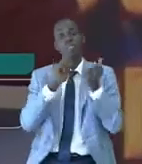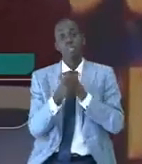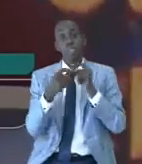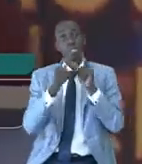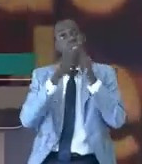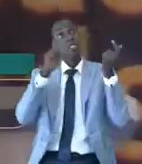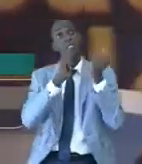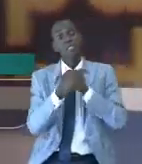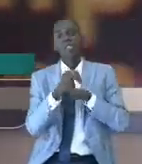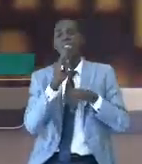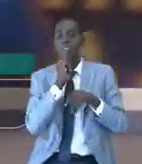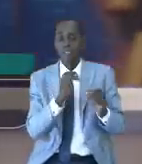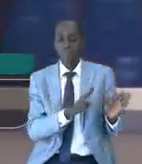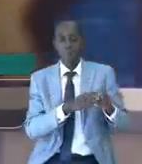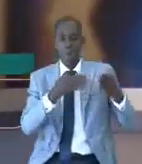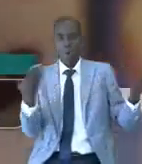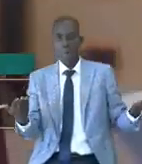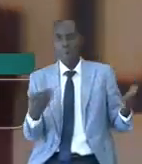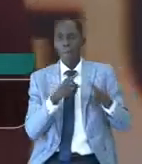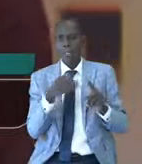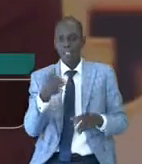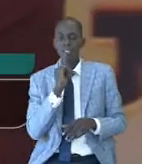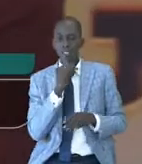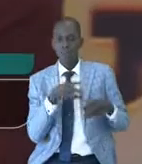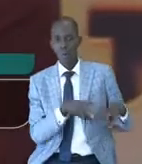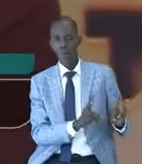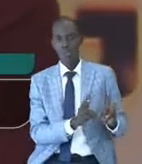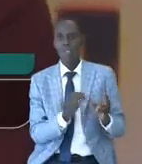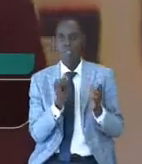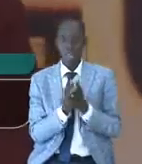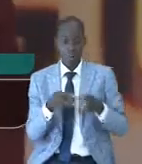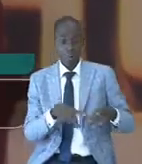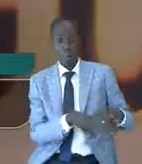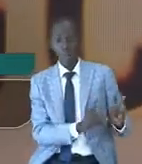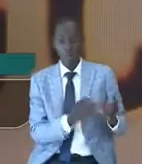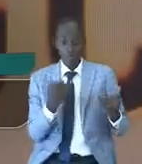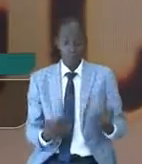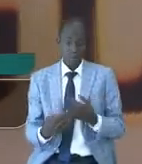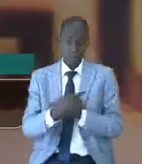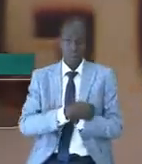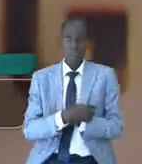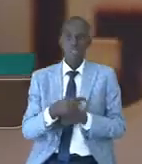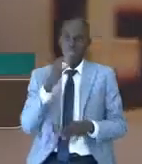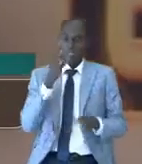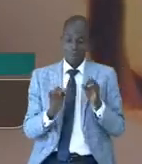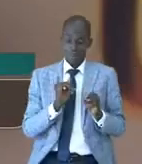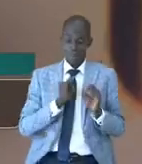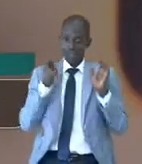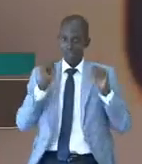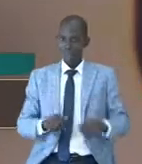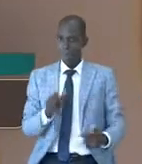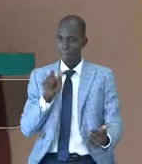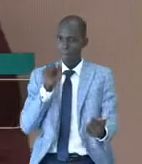but it's a gate, the gateway. And then today, if I could come to you there